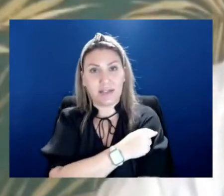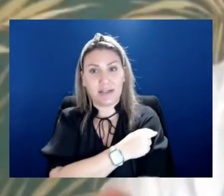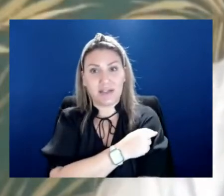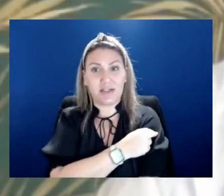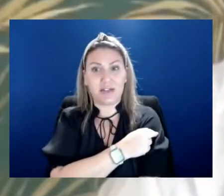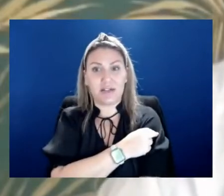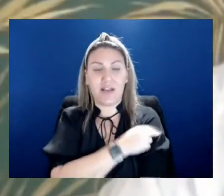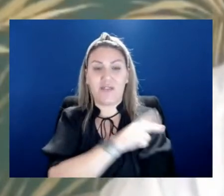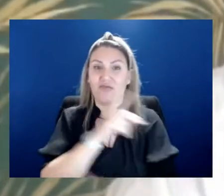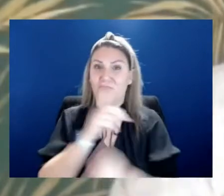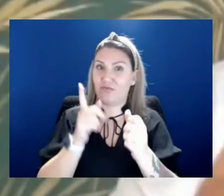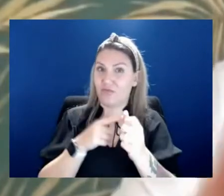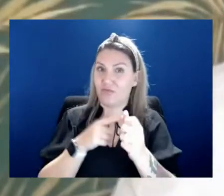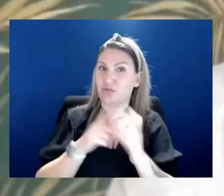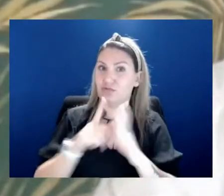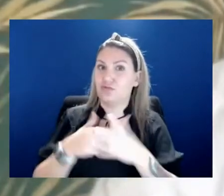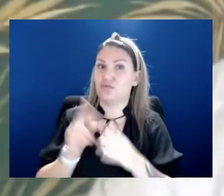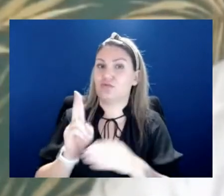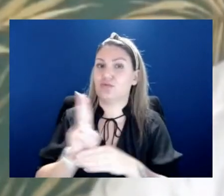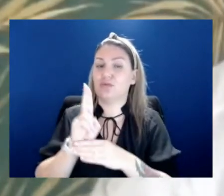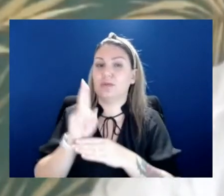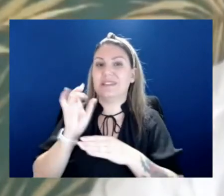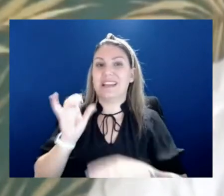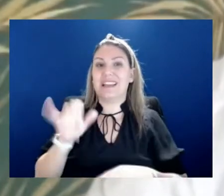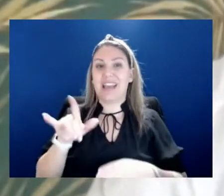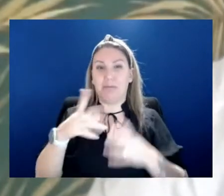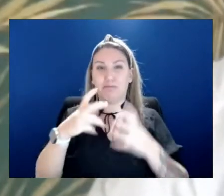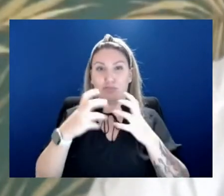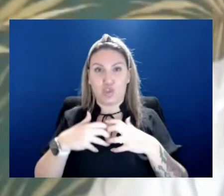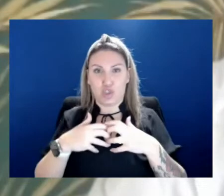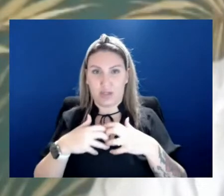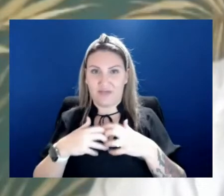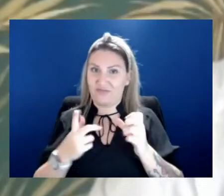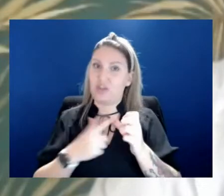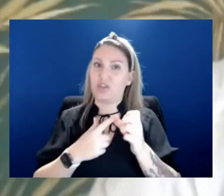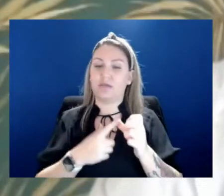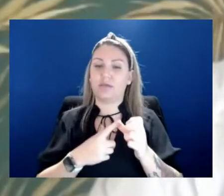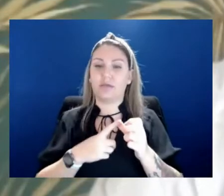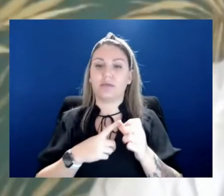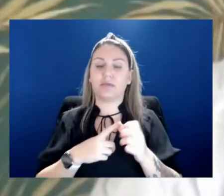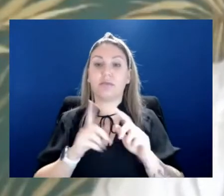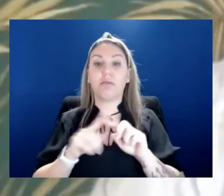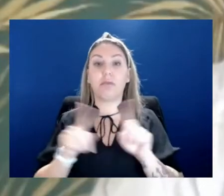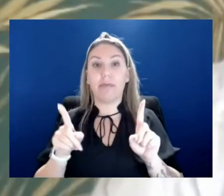who start using these machines. But